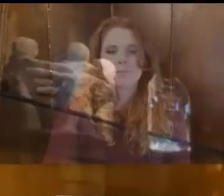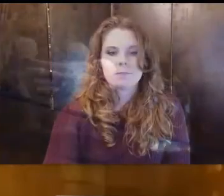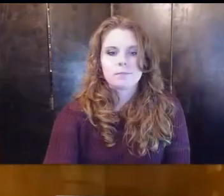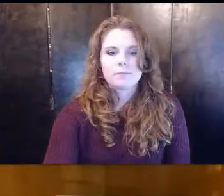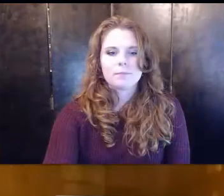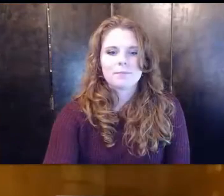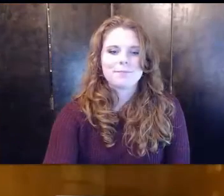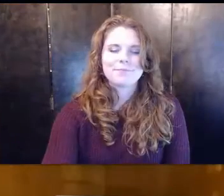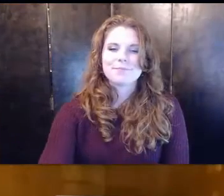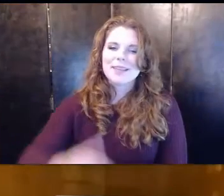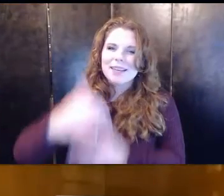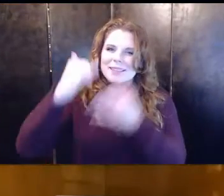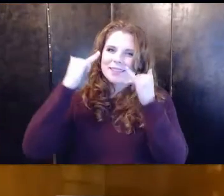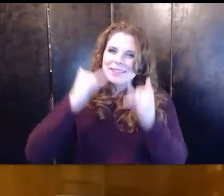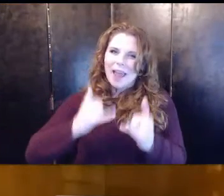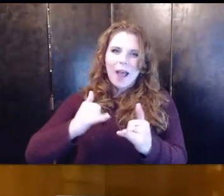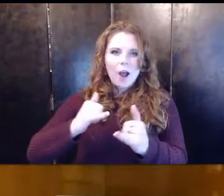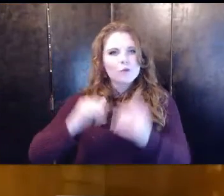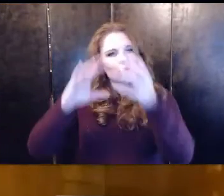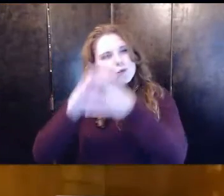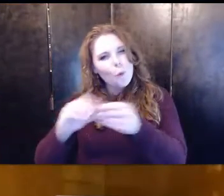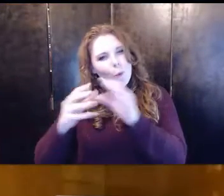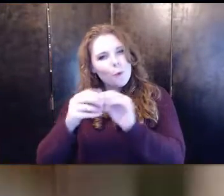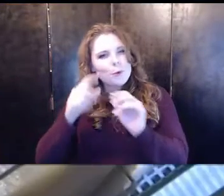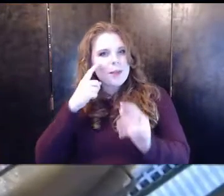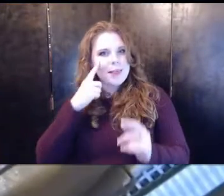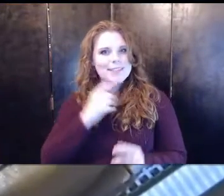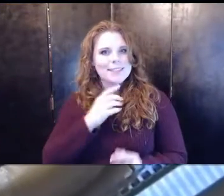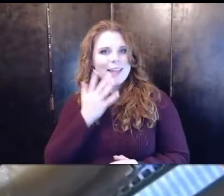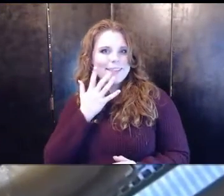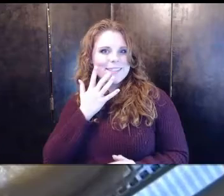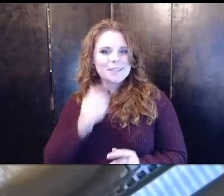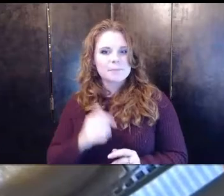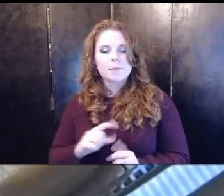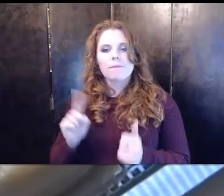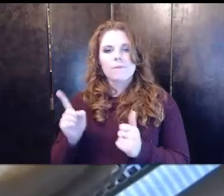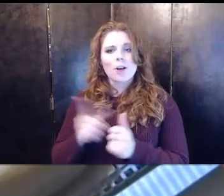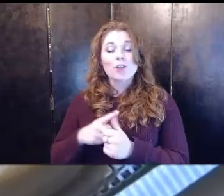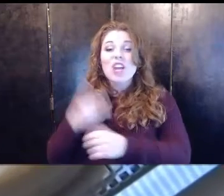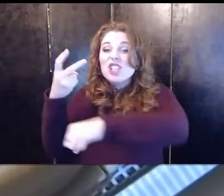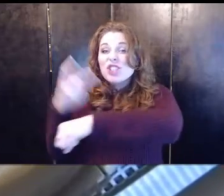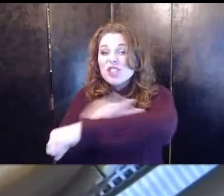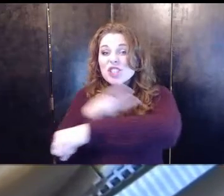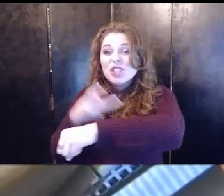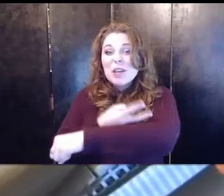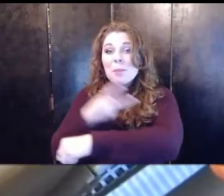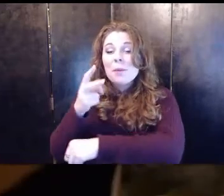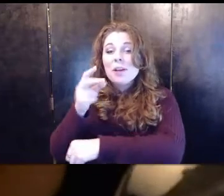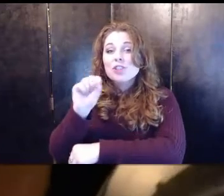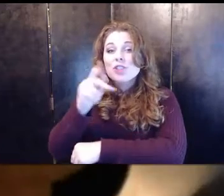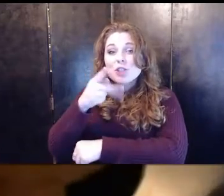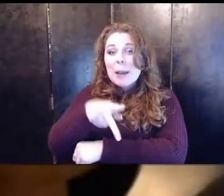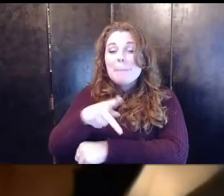Well, now we turn our attention to some stories you might find tasty. The first is a sheep milk cheese made